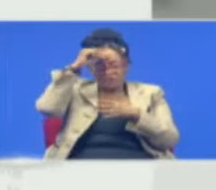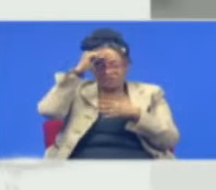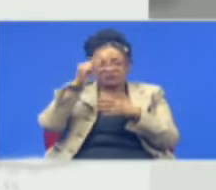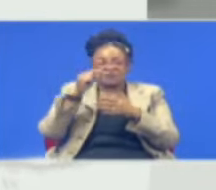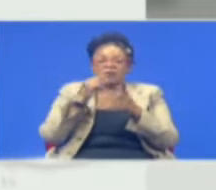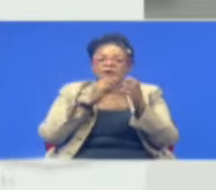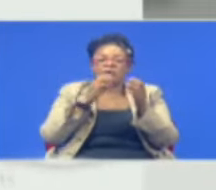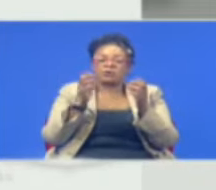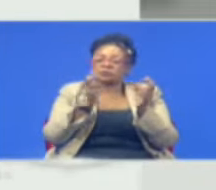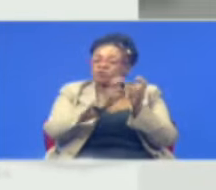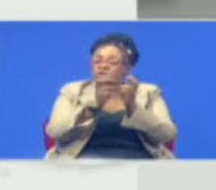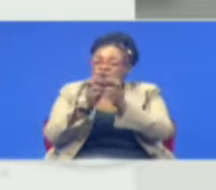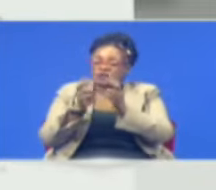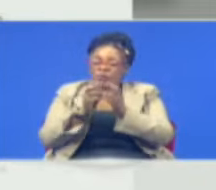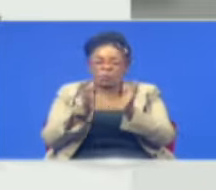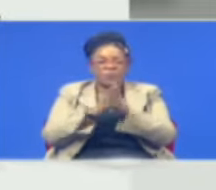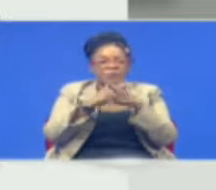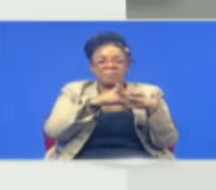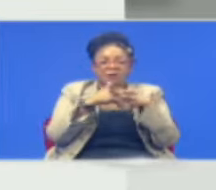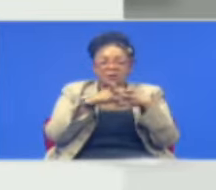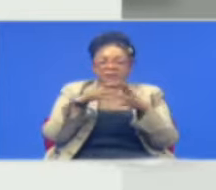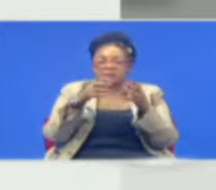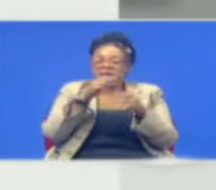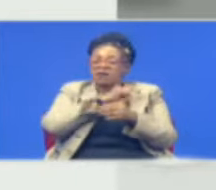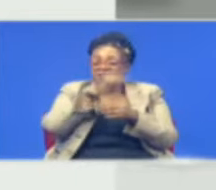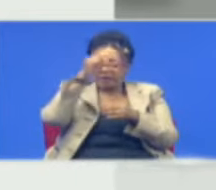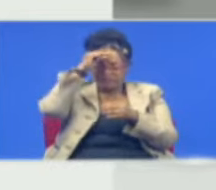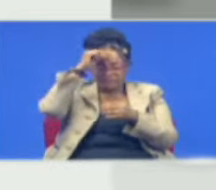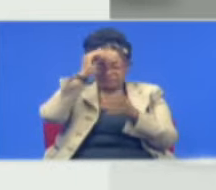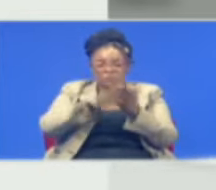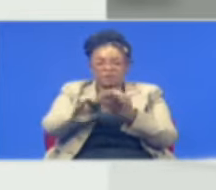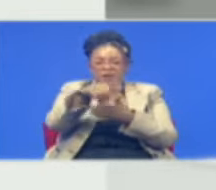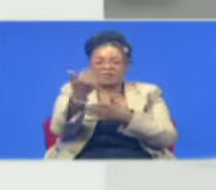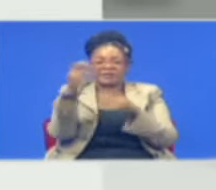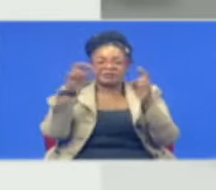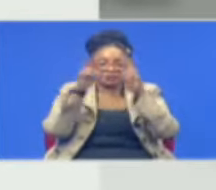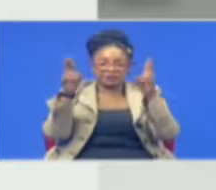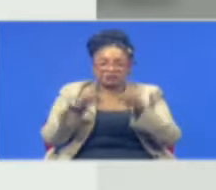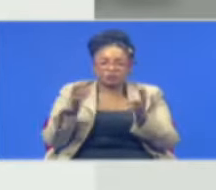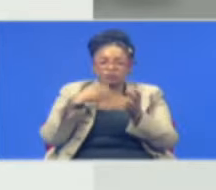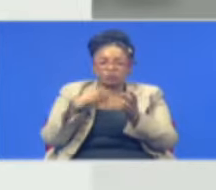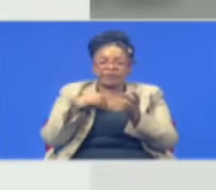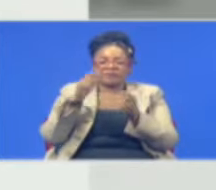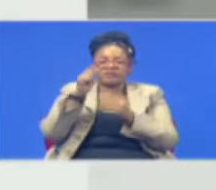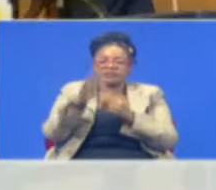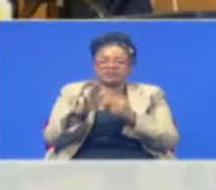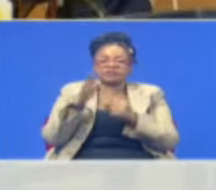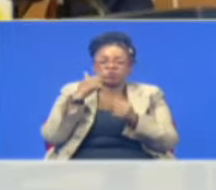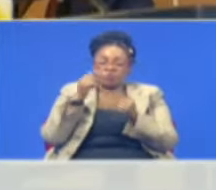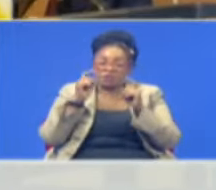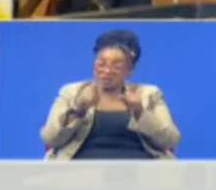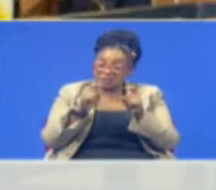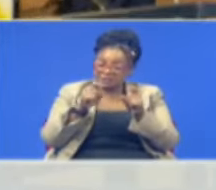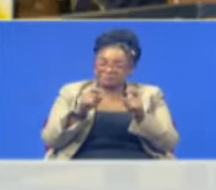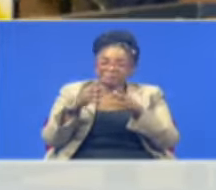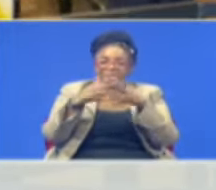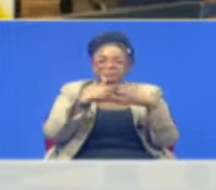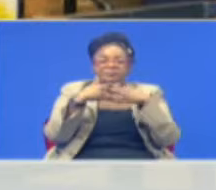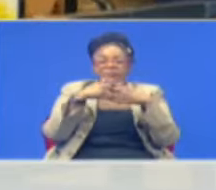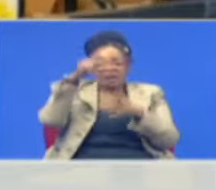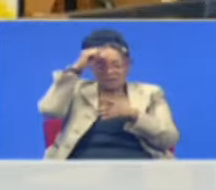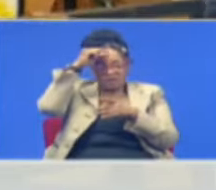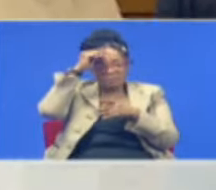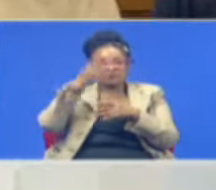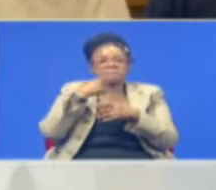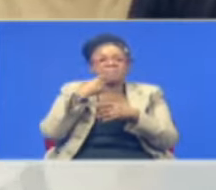Kenya government and other international donors to get medical supplies to Kenyans who need them. The U.S. government states that they